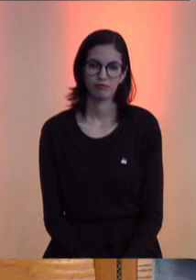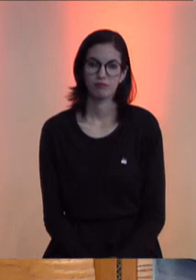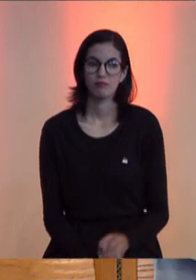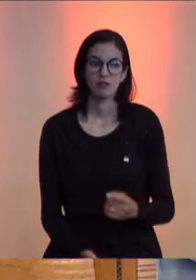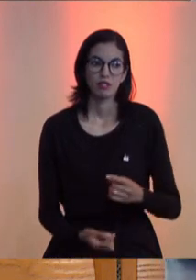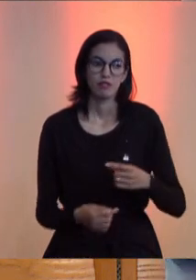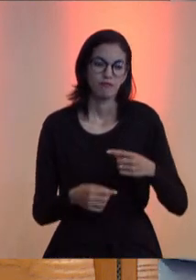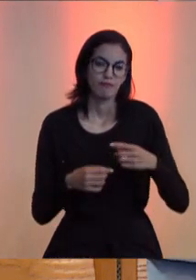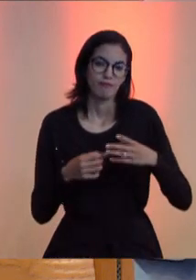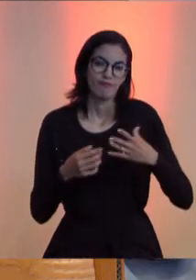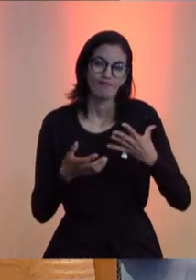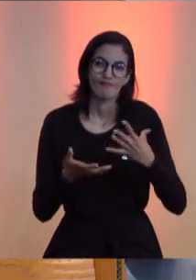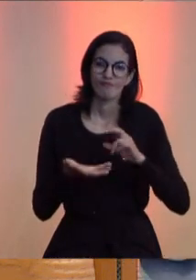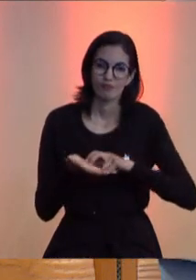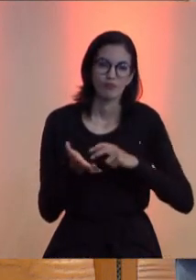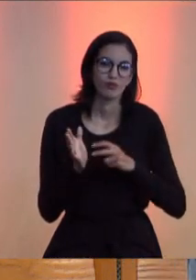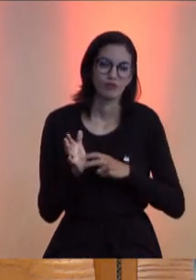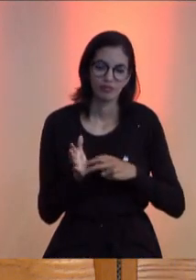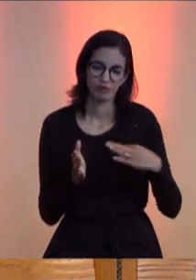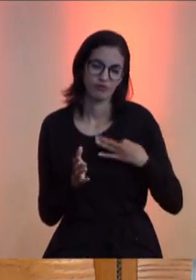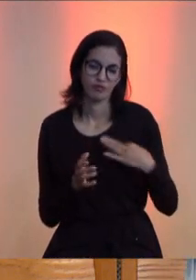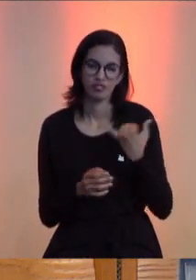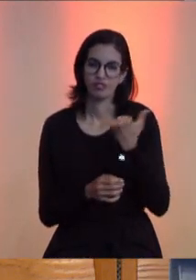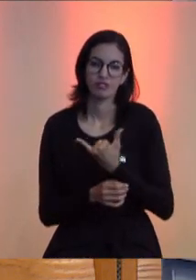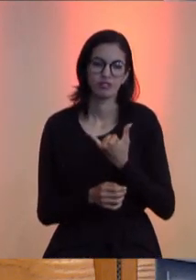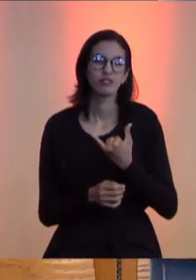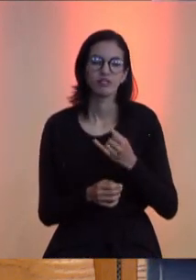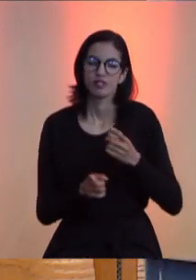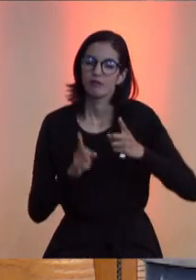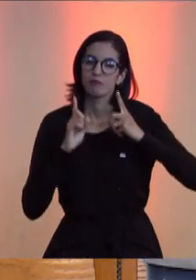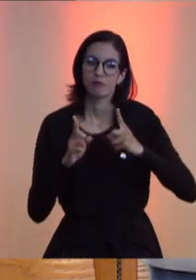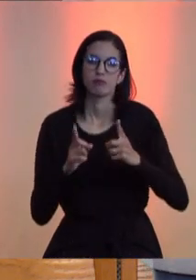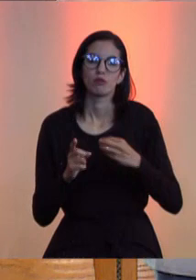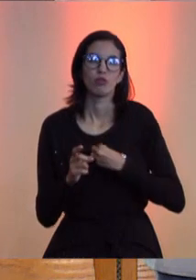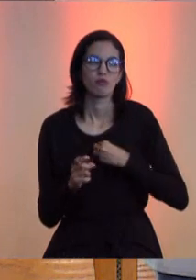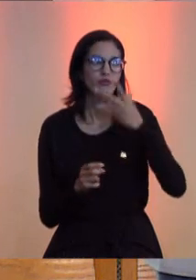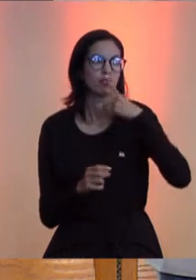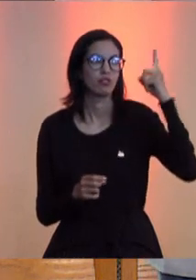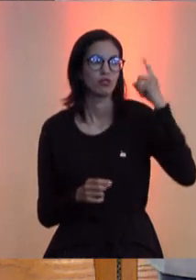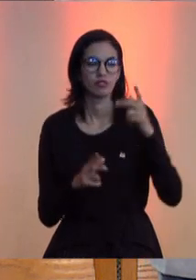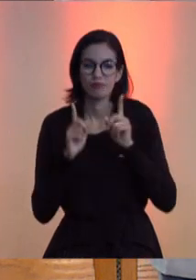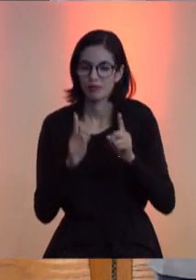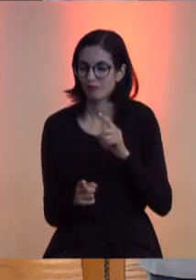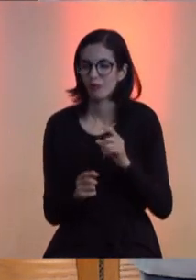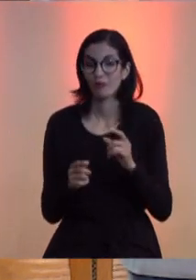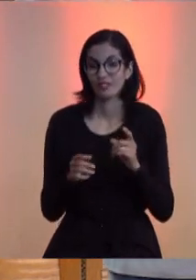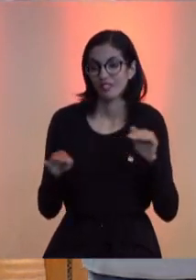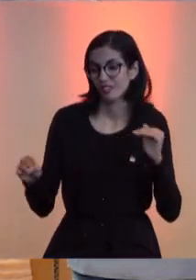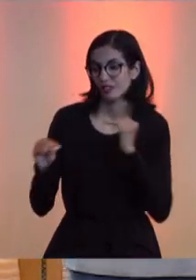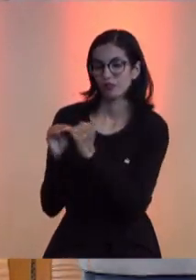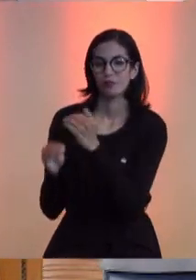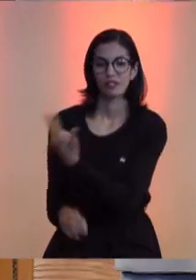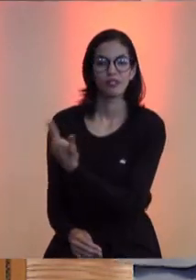cosas no funcionan en tu vida, sigue confiando en Dios como Sadrach, Meshach y Abednego. God has done so much for